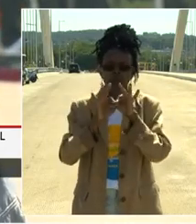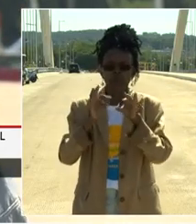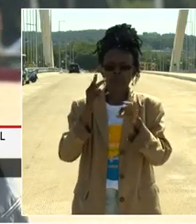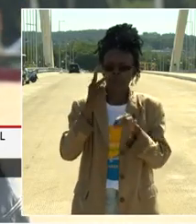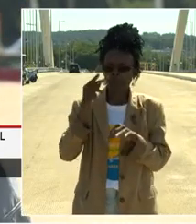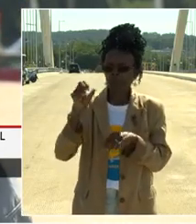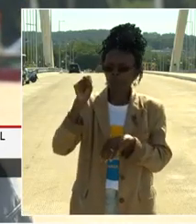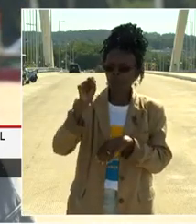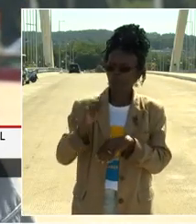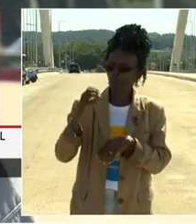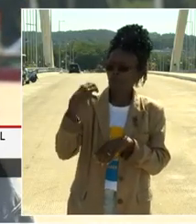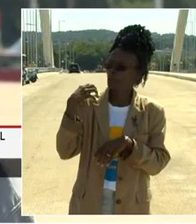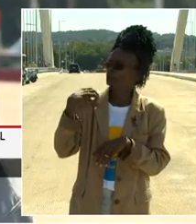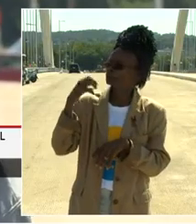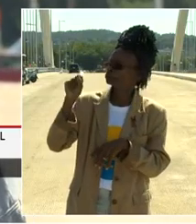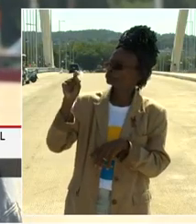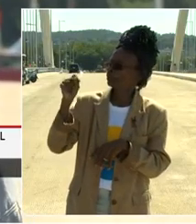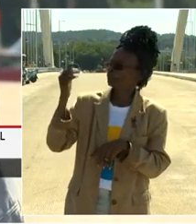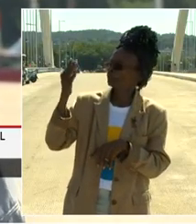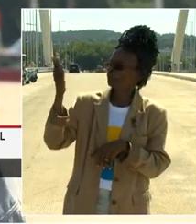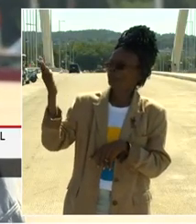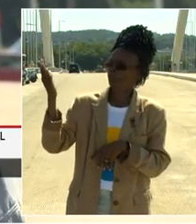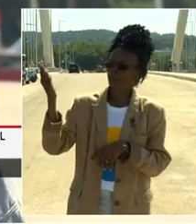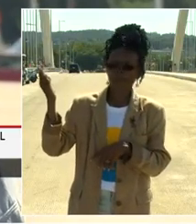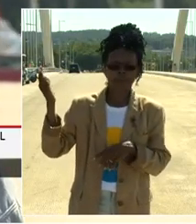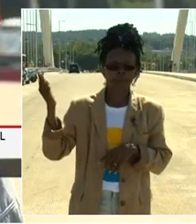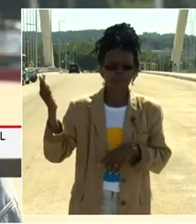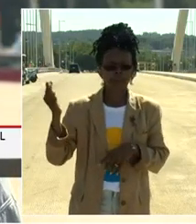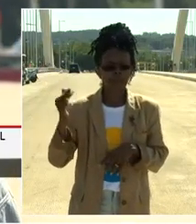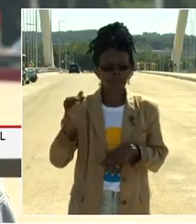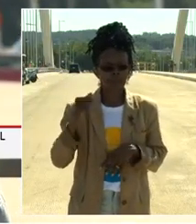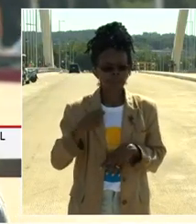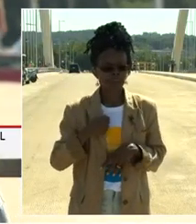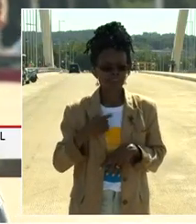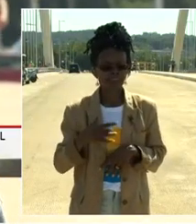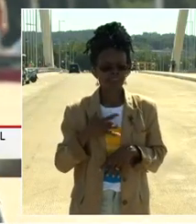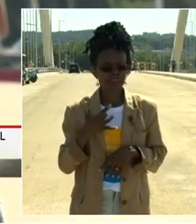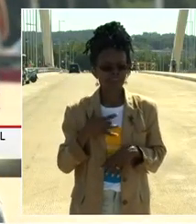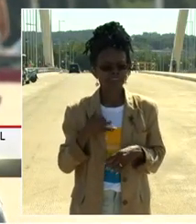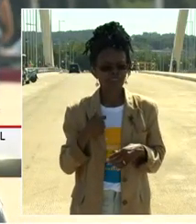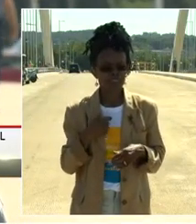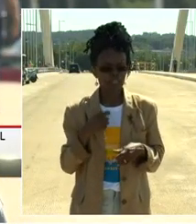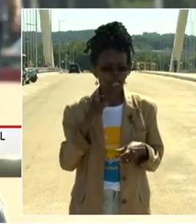there. I had to get money to